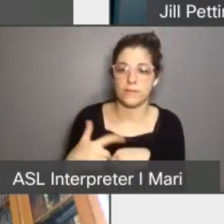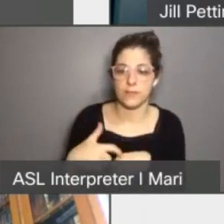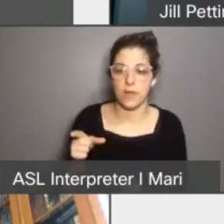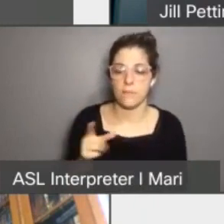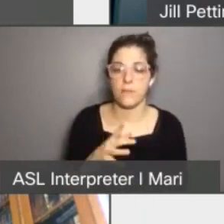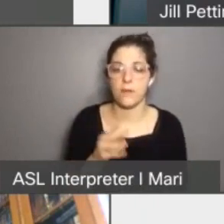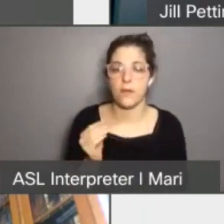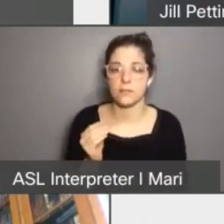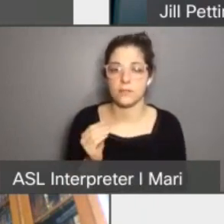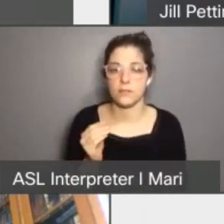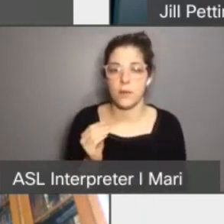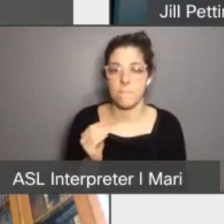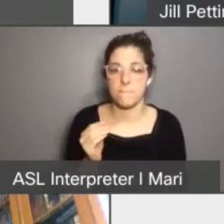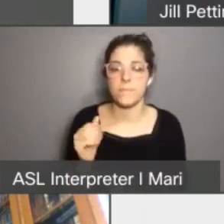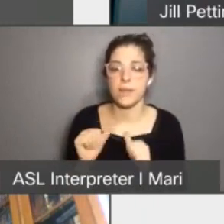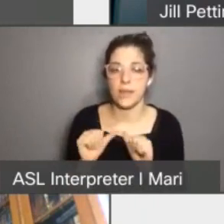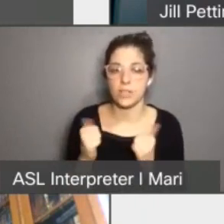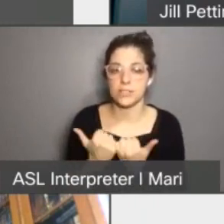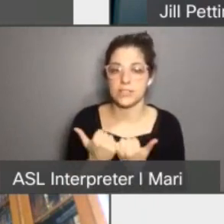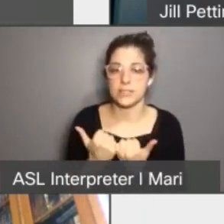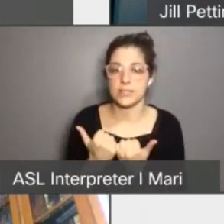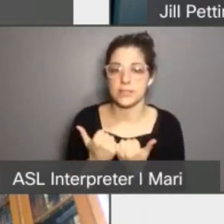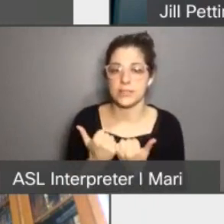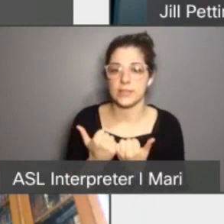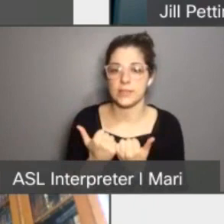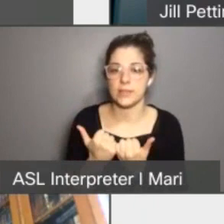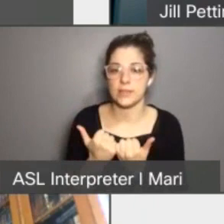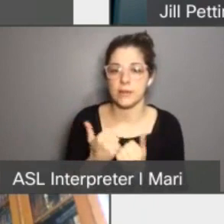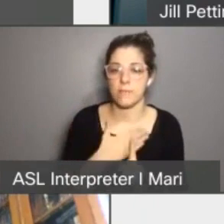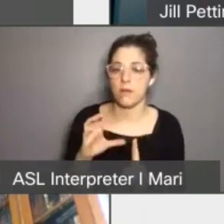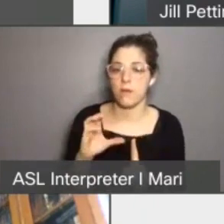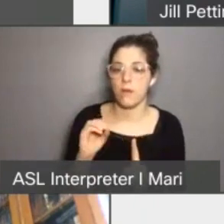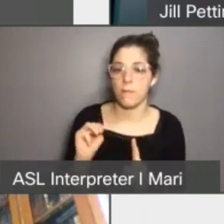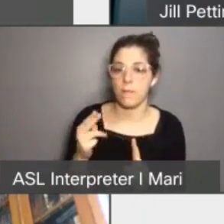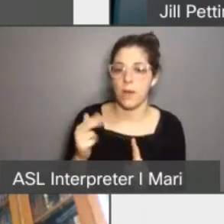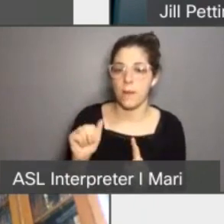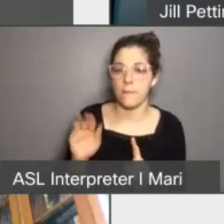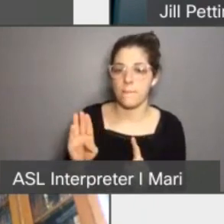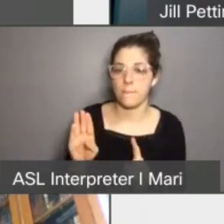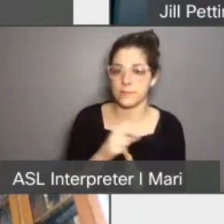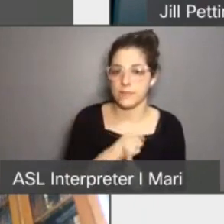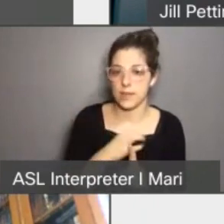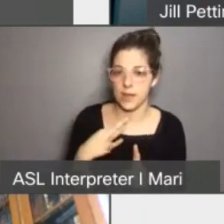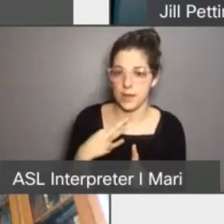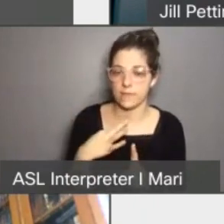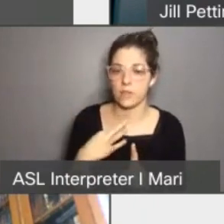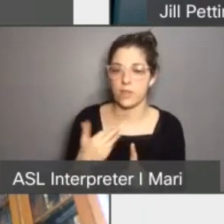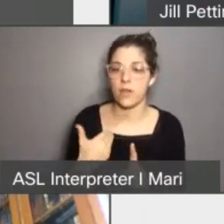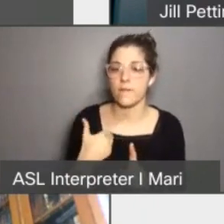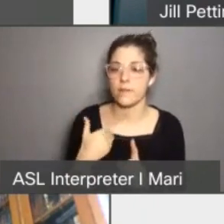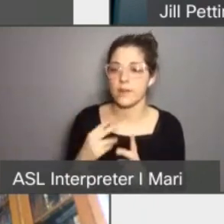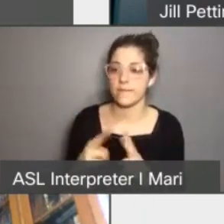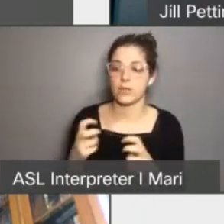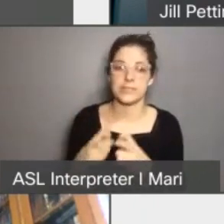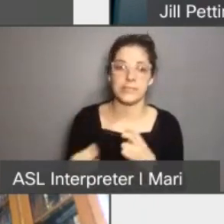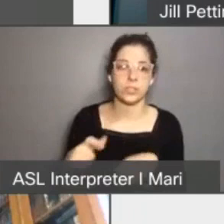And the agency that my ComHab staff is through, they are having a very